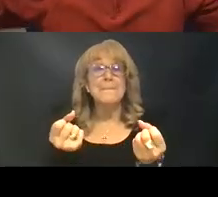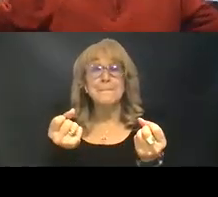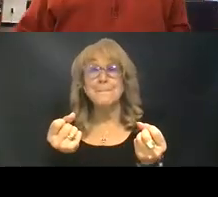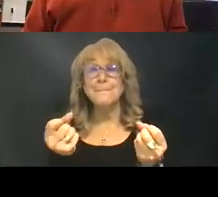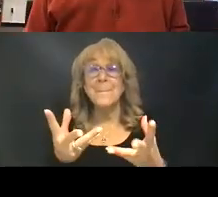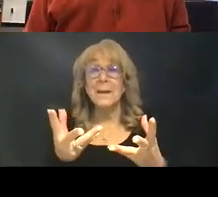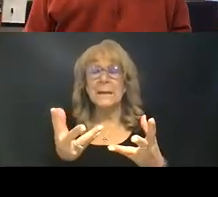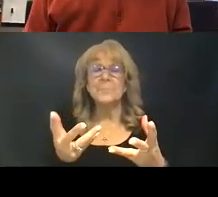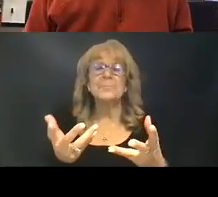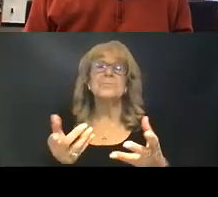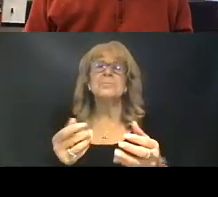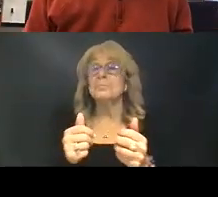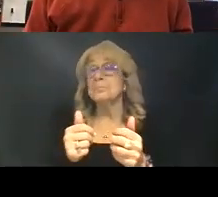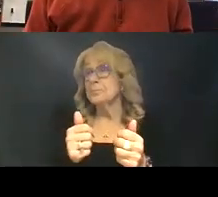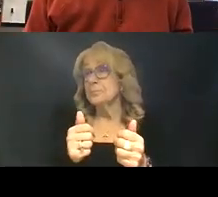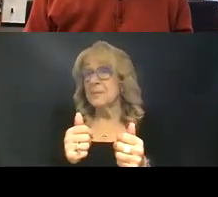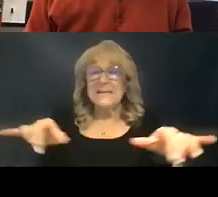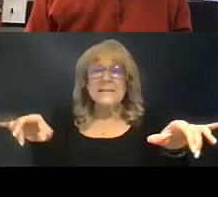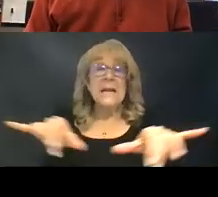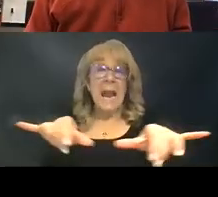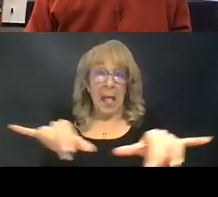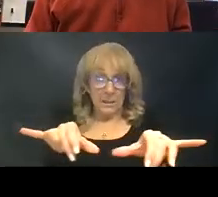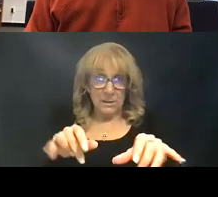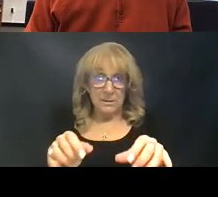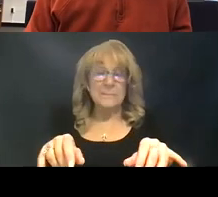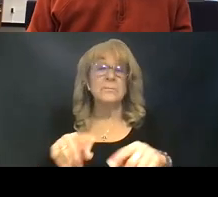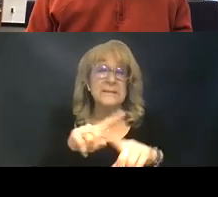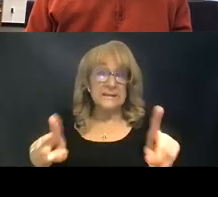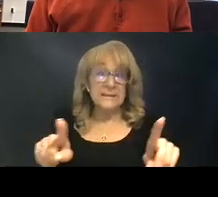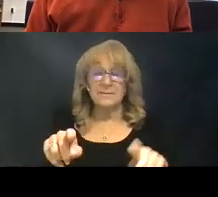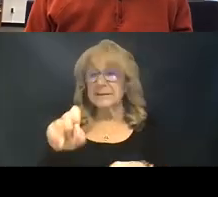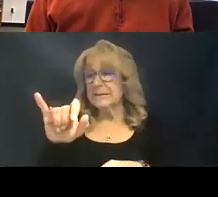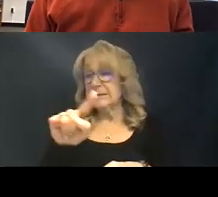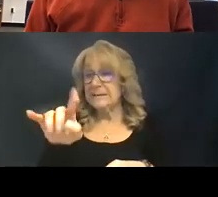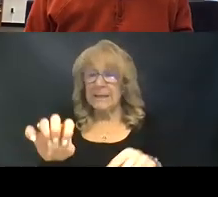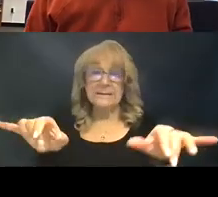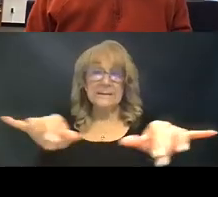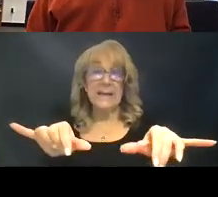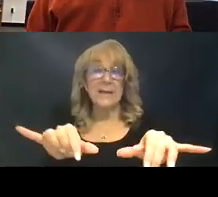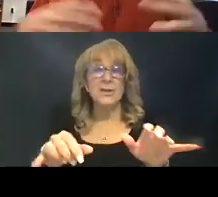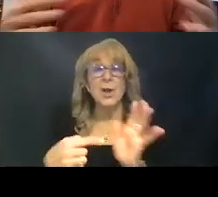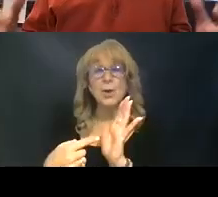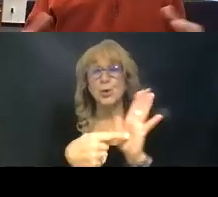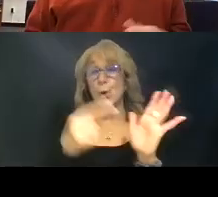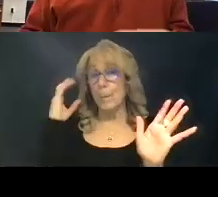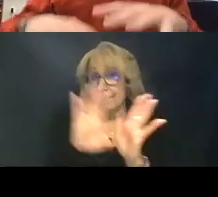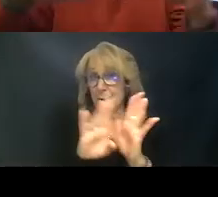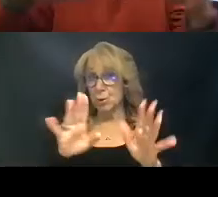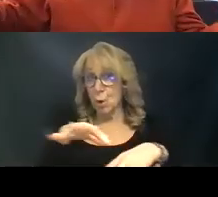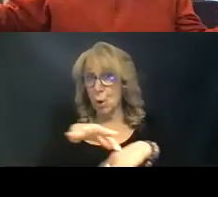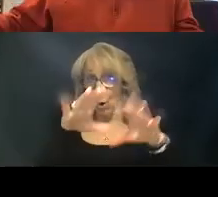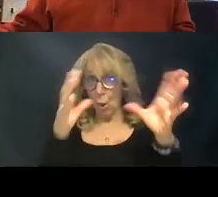distance scales. And I've sketched here the Earth, beautiful picture of the Earth. Now, inside the Earth, you might be aware